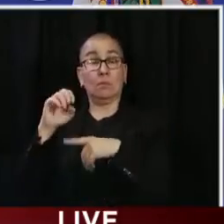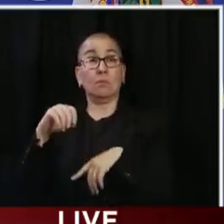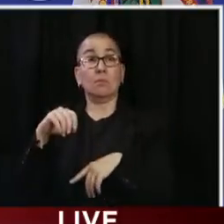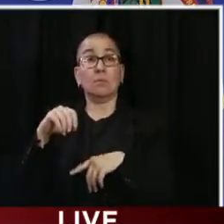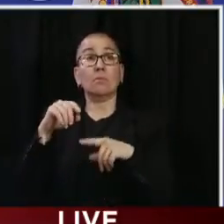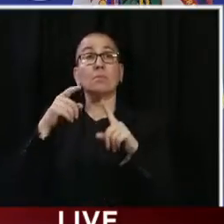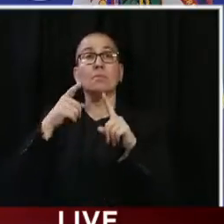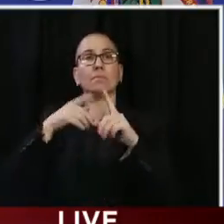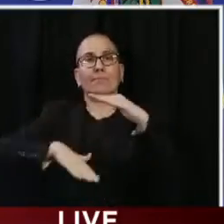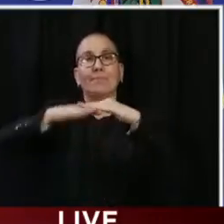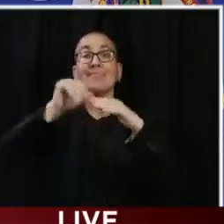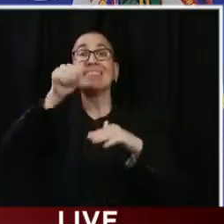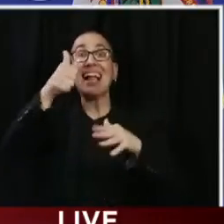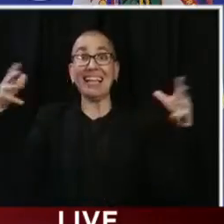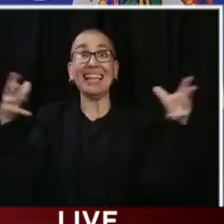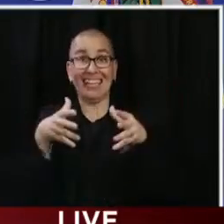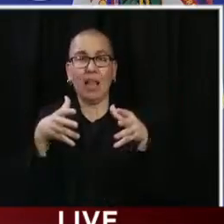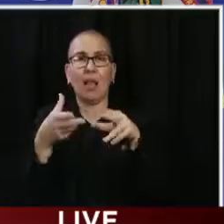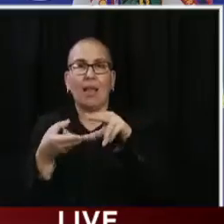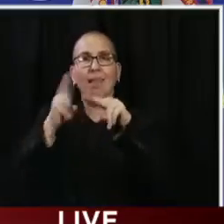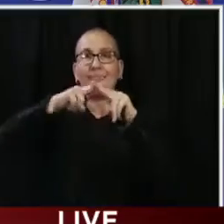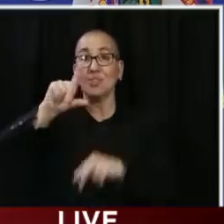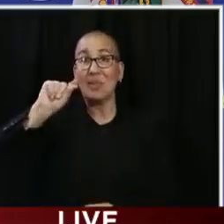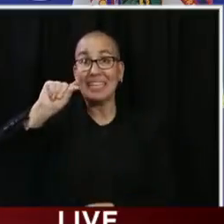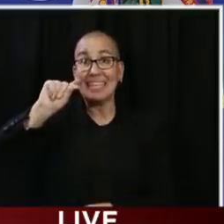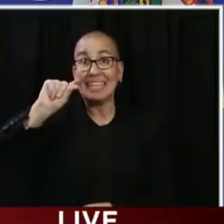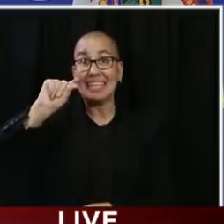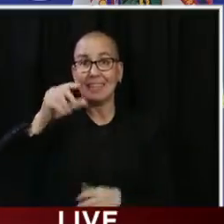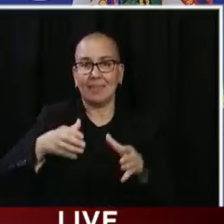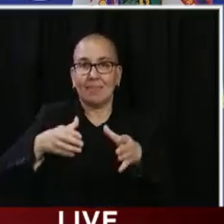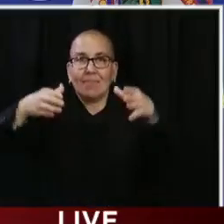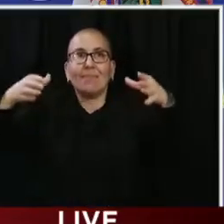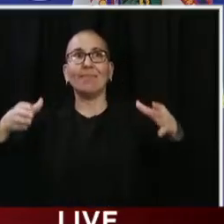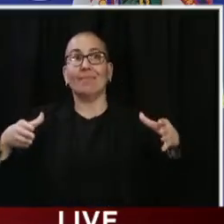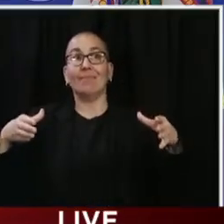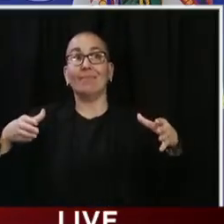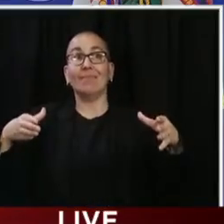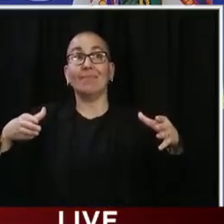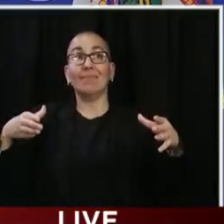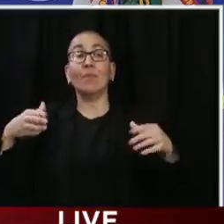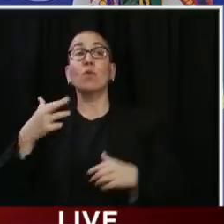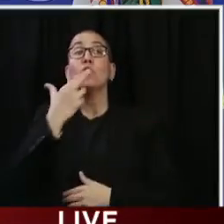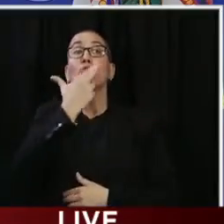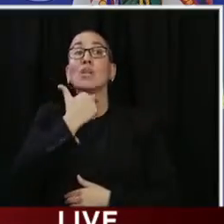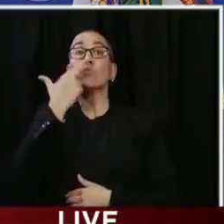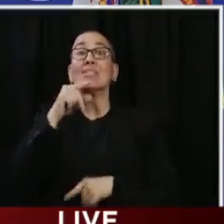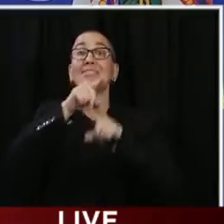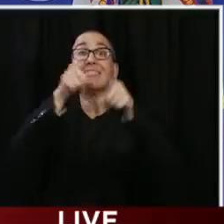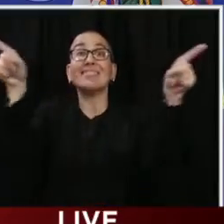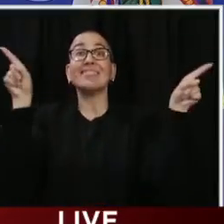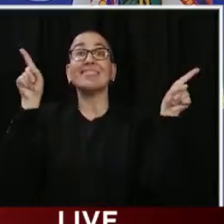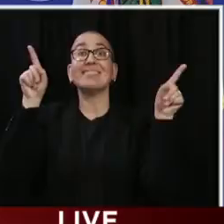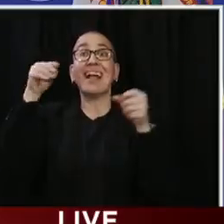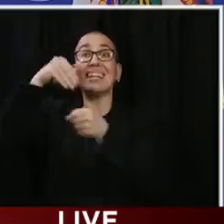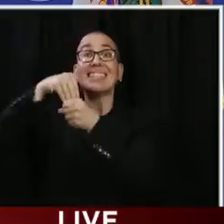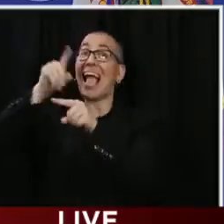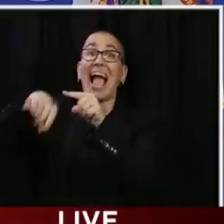well. Mask capacity will be 50% indoors with 6 foot of social distancing. Masks required for both workers and